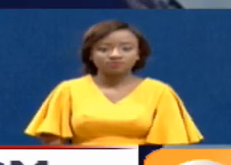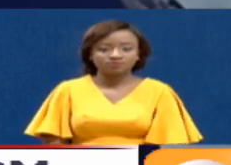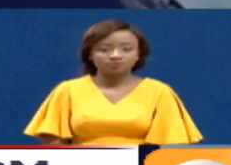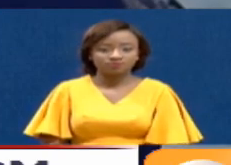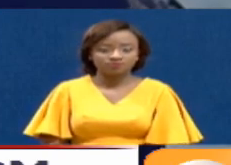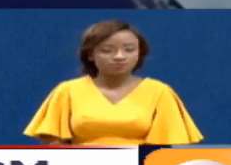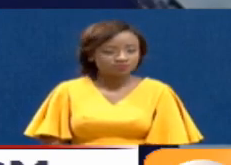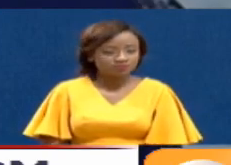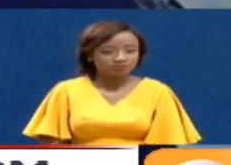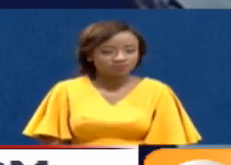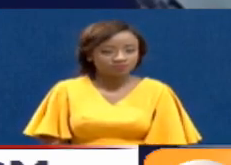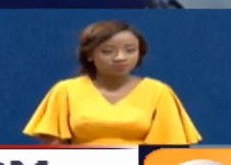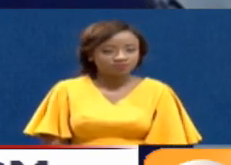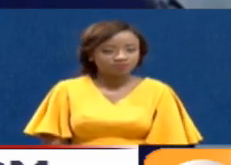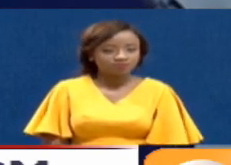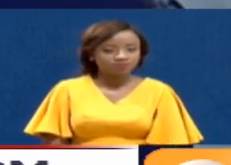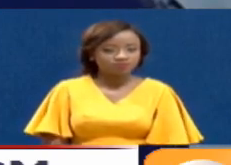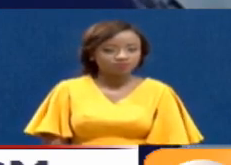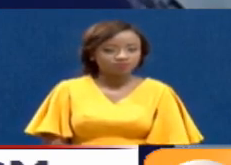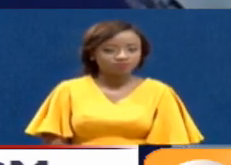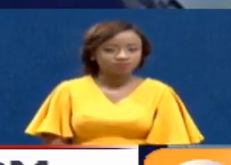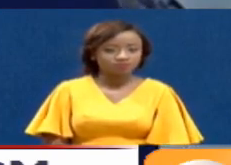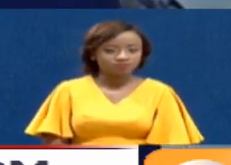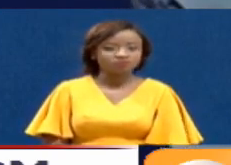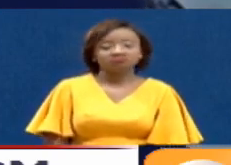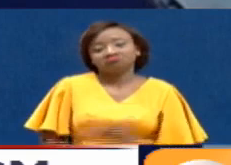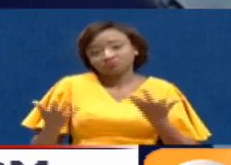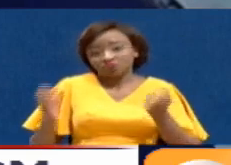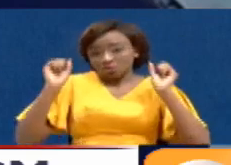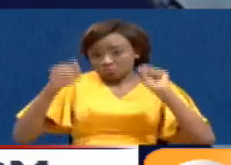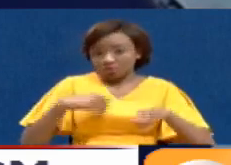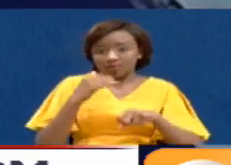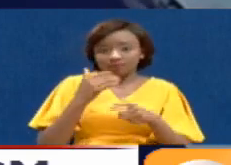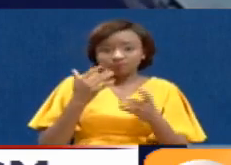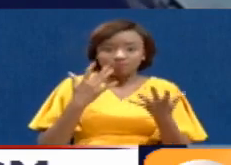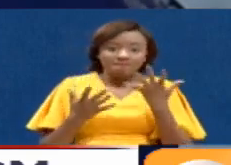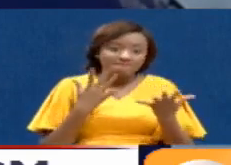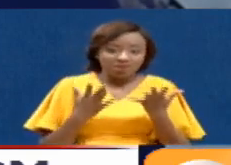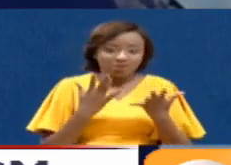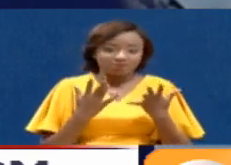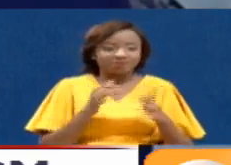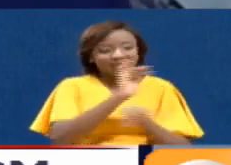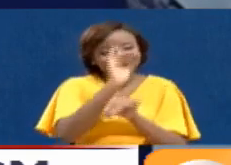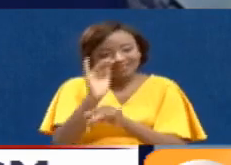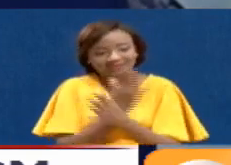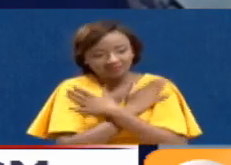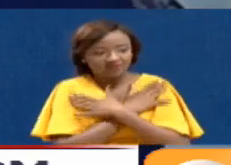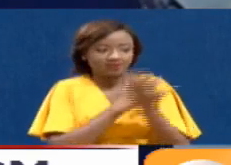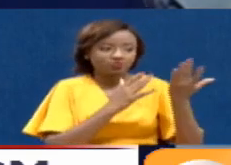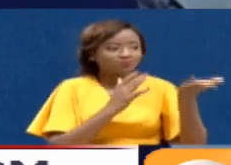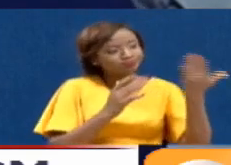philanthropy, people to donate part of their salary, for some friends to throw in some money. But to my